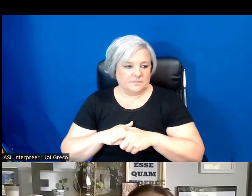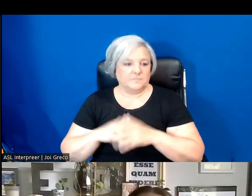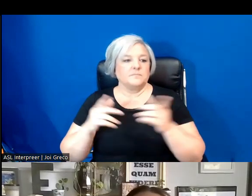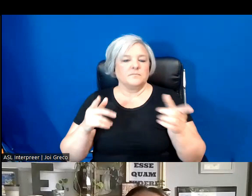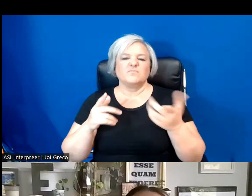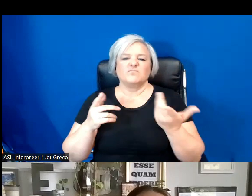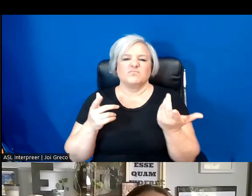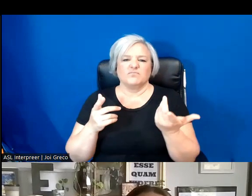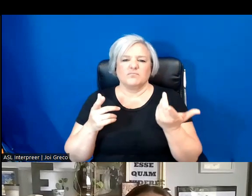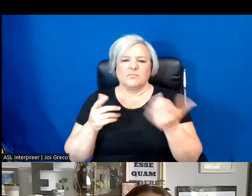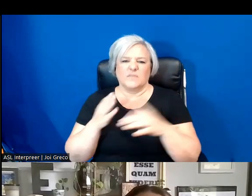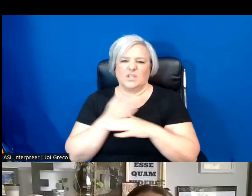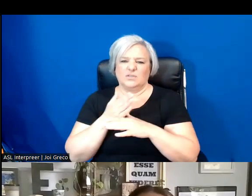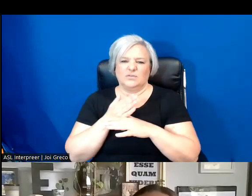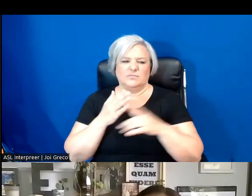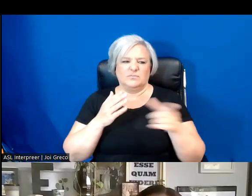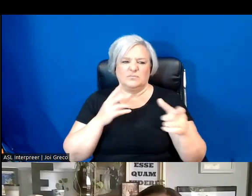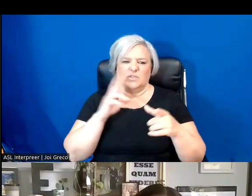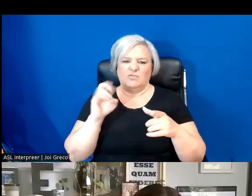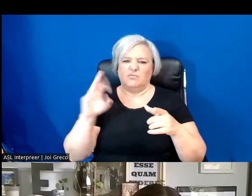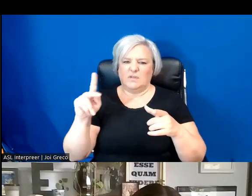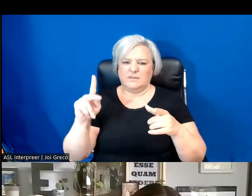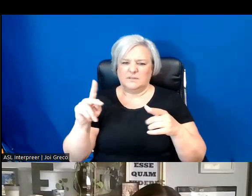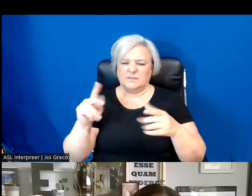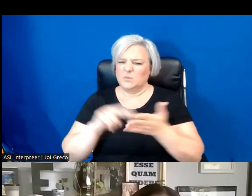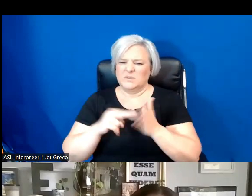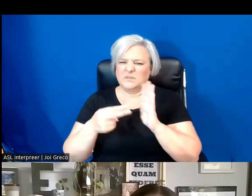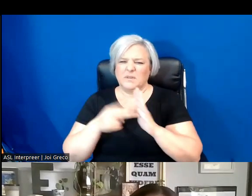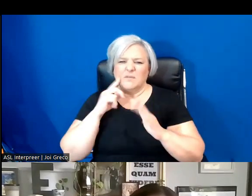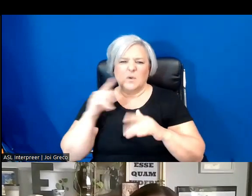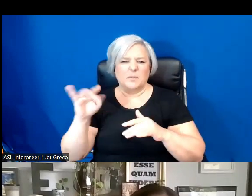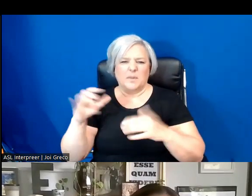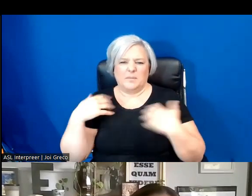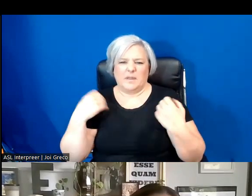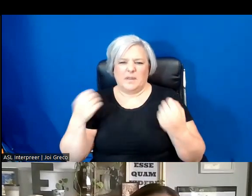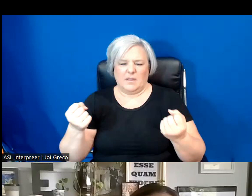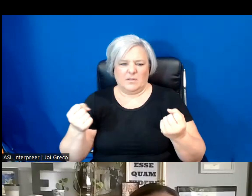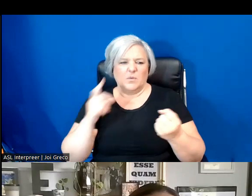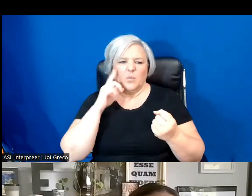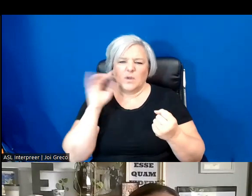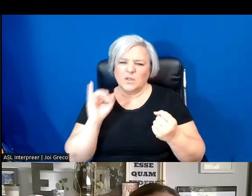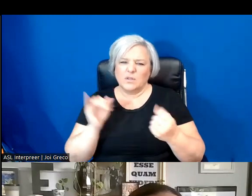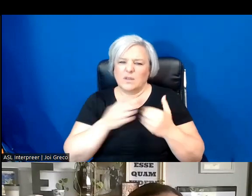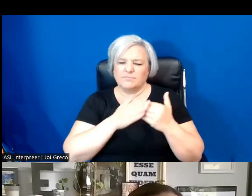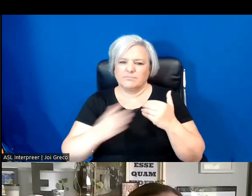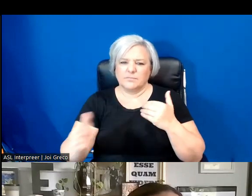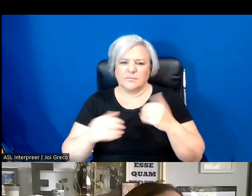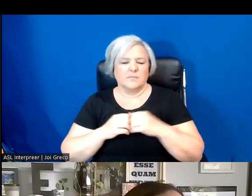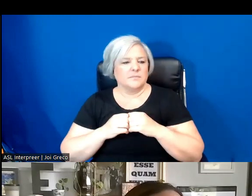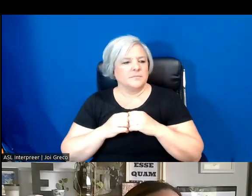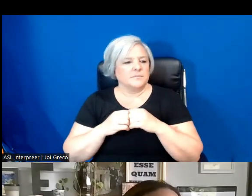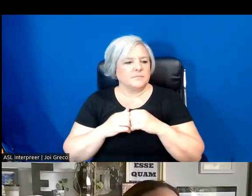So what does shared risk and protective factor approaches mean for public health? What does this look like as we go forward? Next